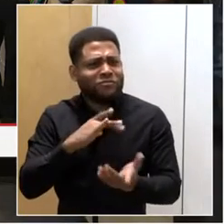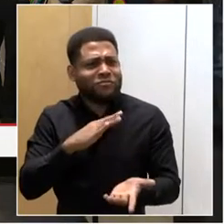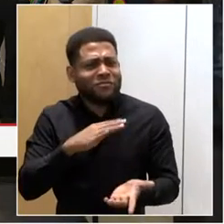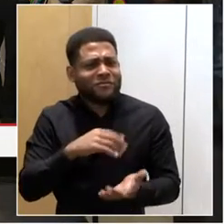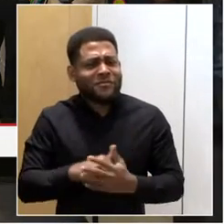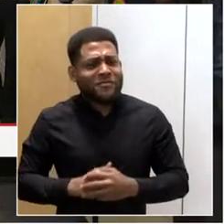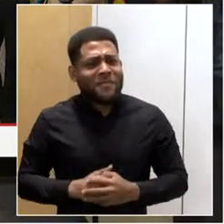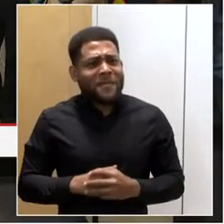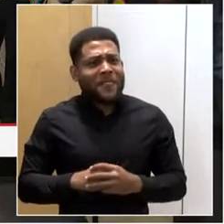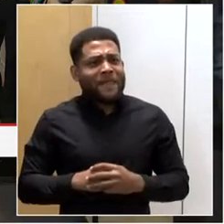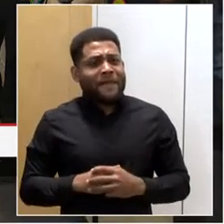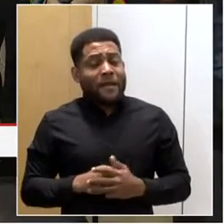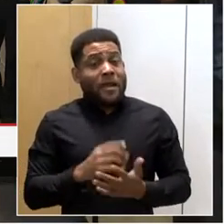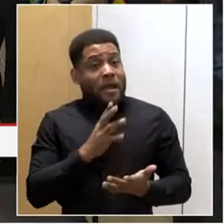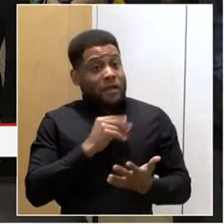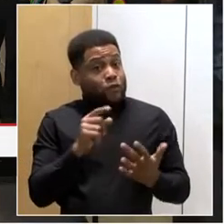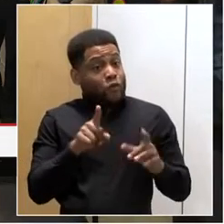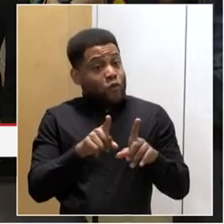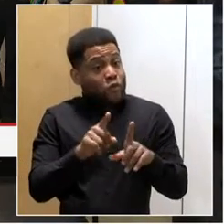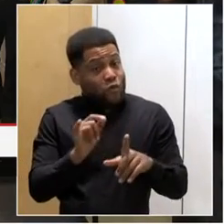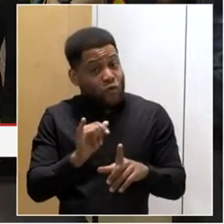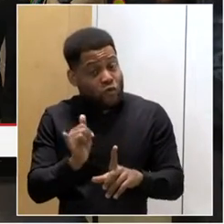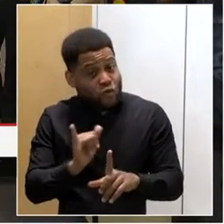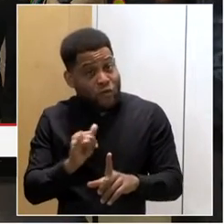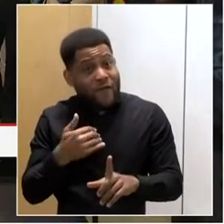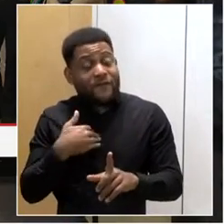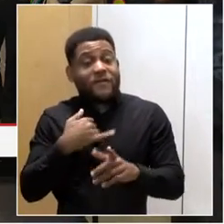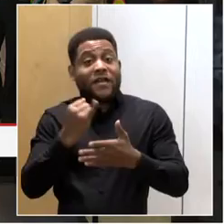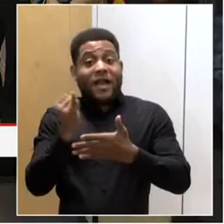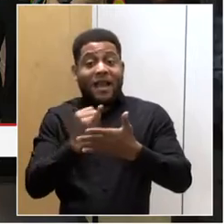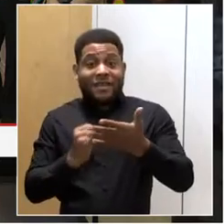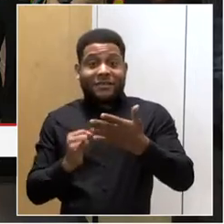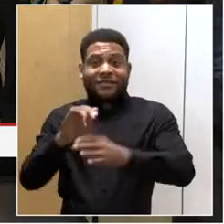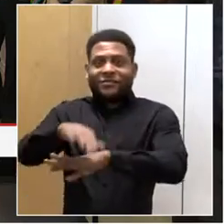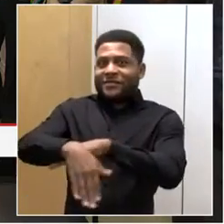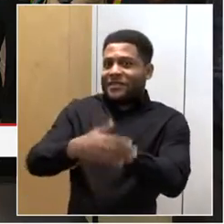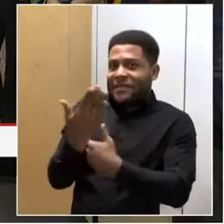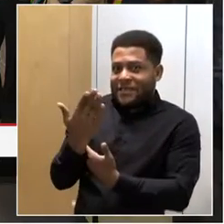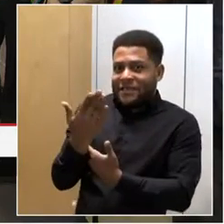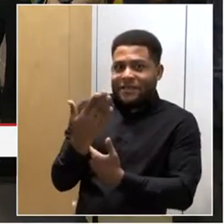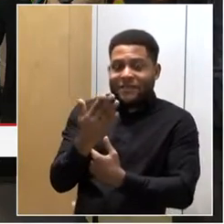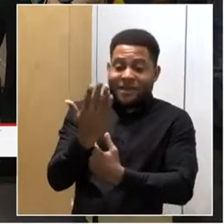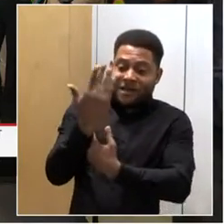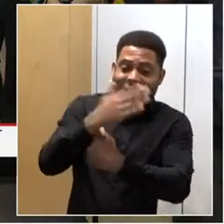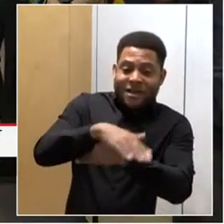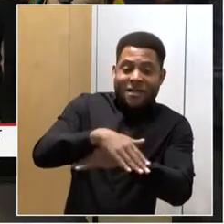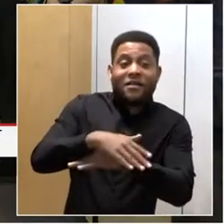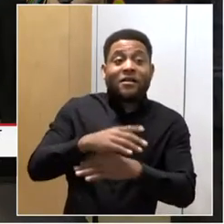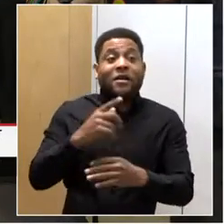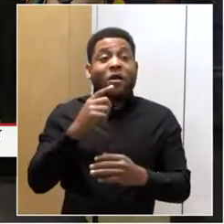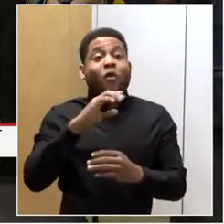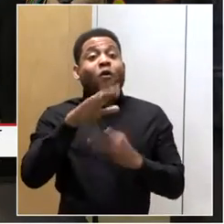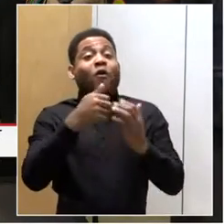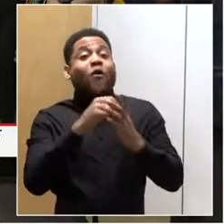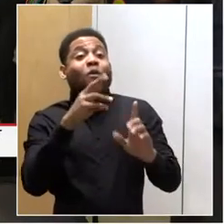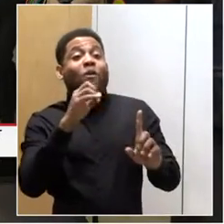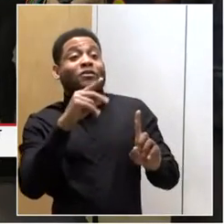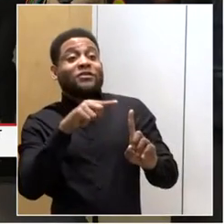Art All Night, which is in all 8 wards around Washington, D.C. this